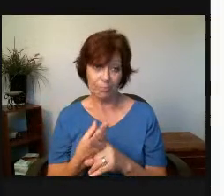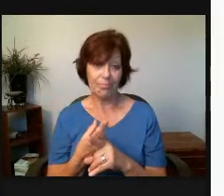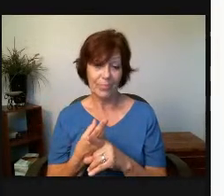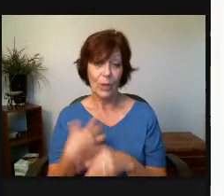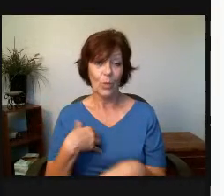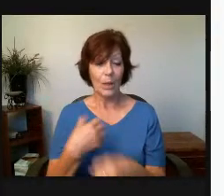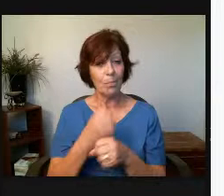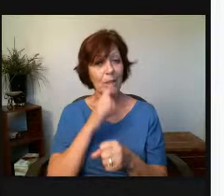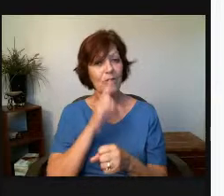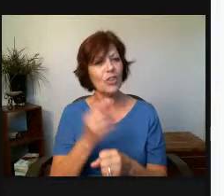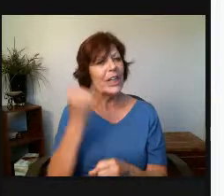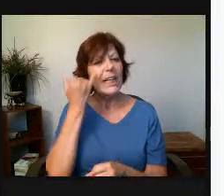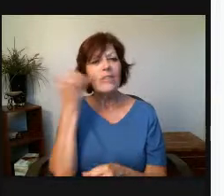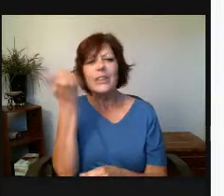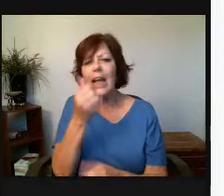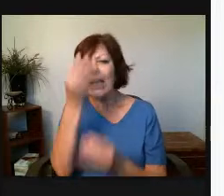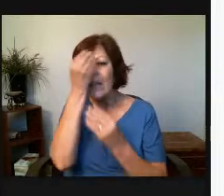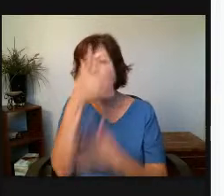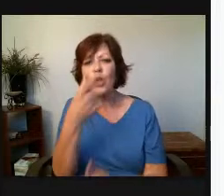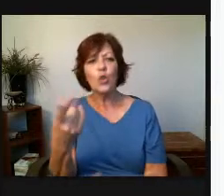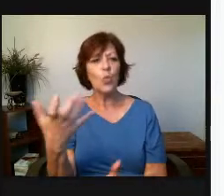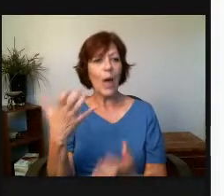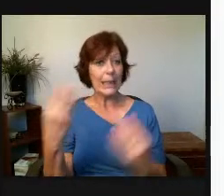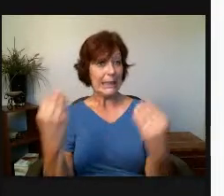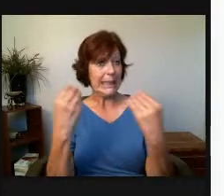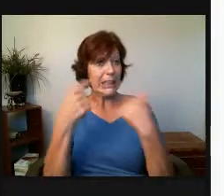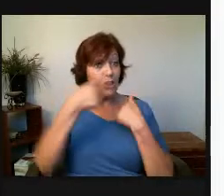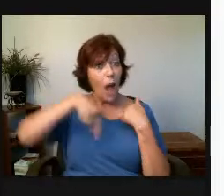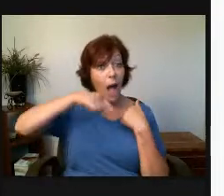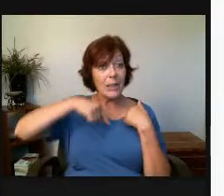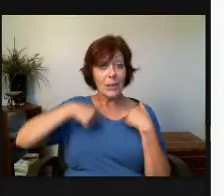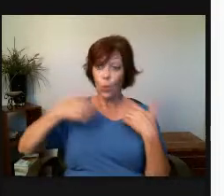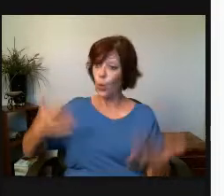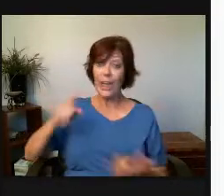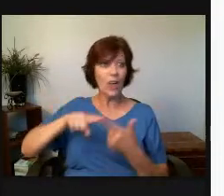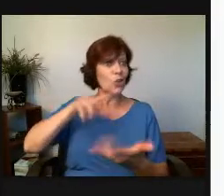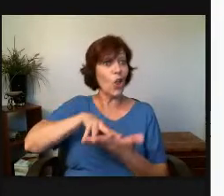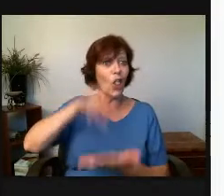that if there's any information you want to teach us, we're here to learn.